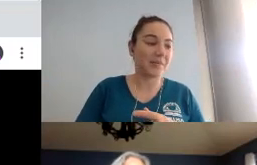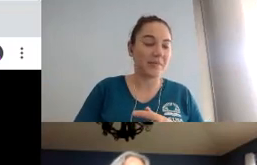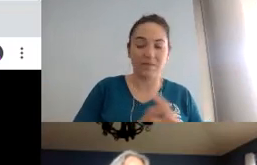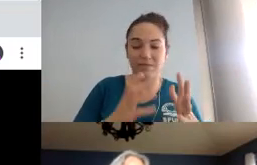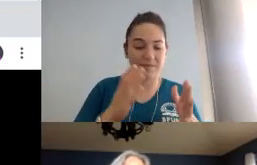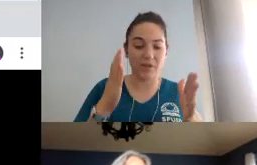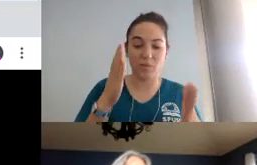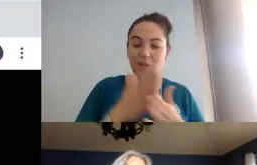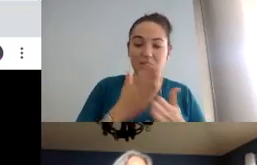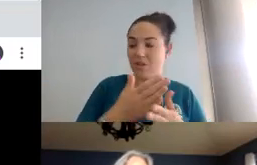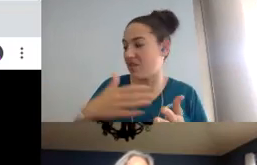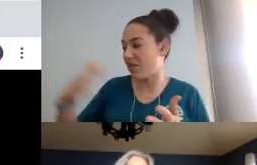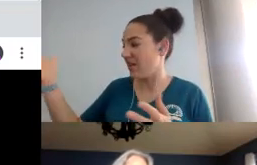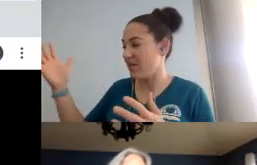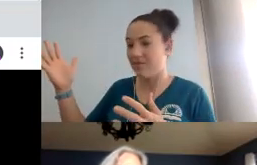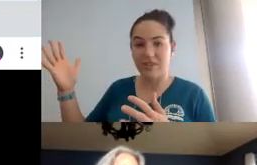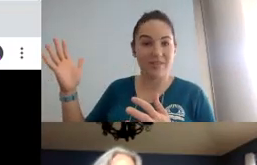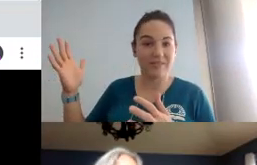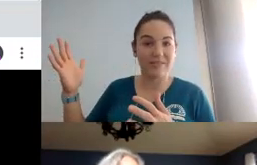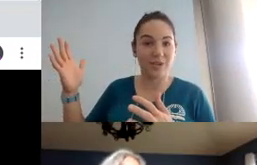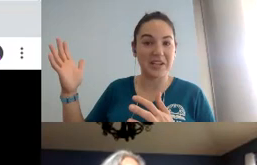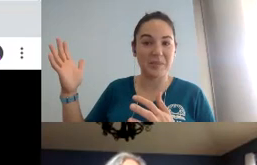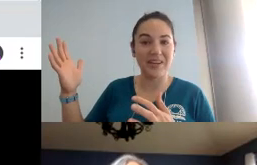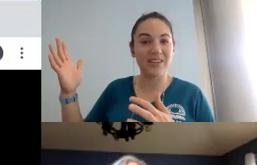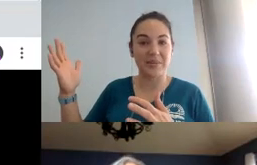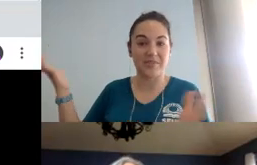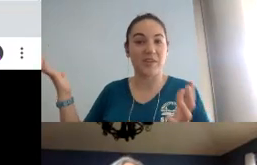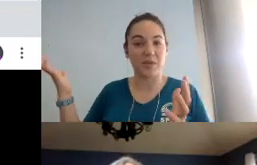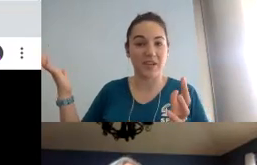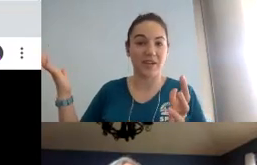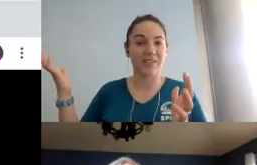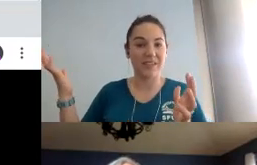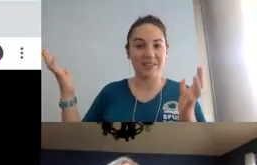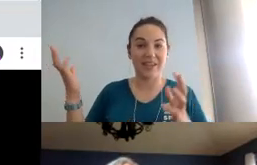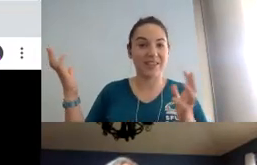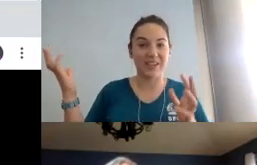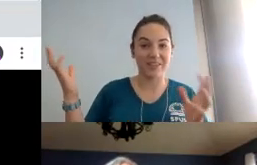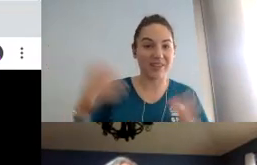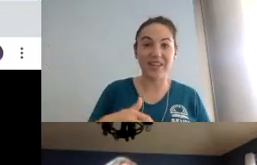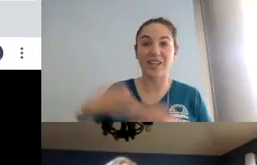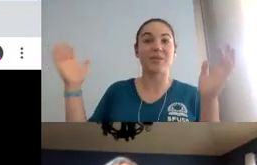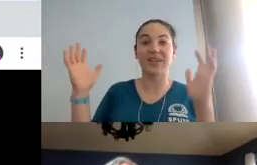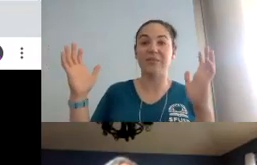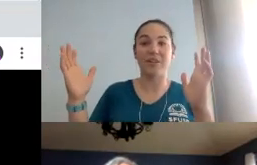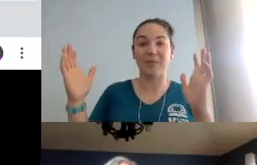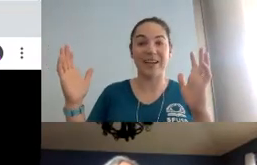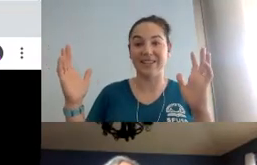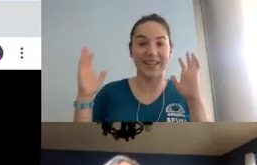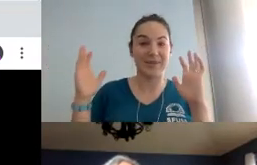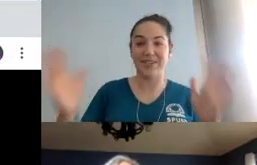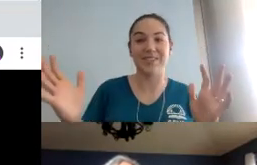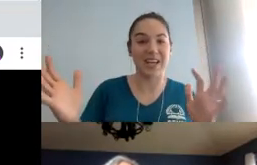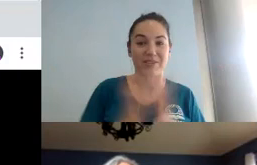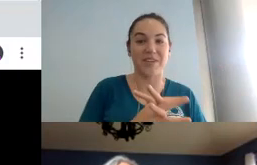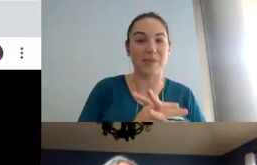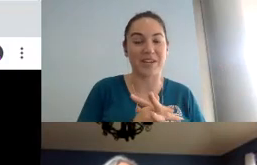um, from when it was due until the end of the grading period, that it was 50% credit. And I didn't care if it was like a month behind. I